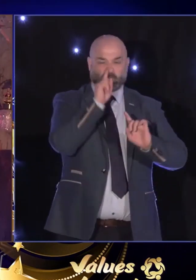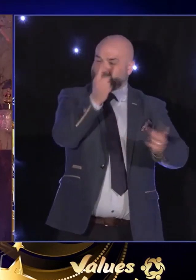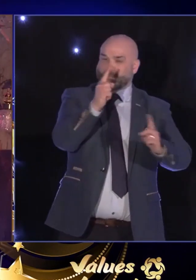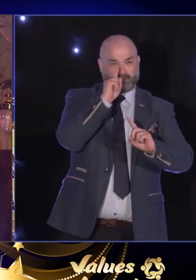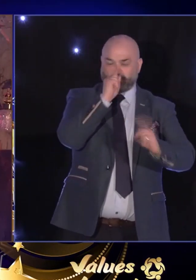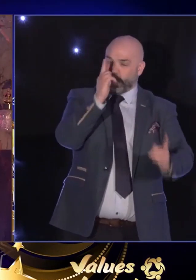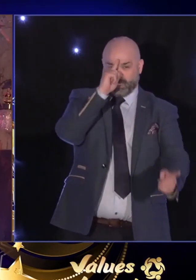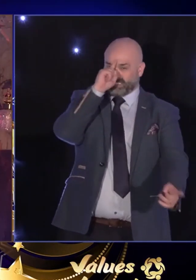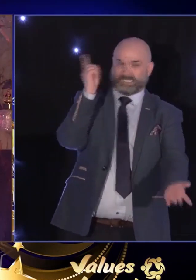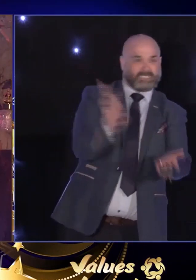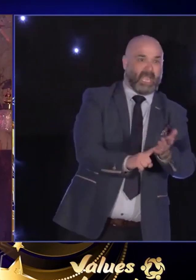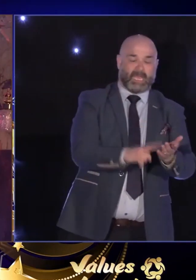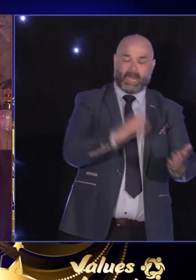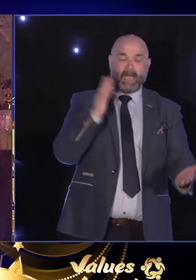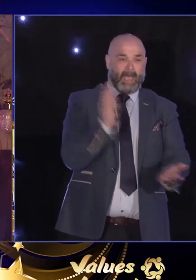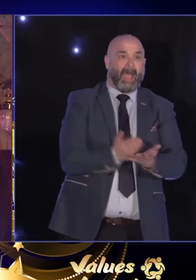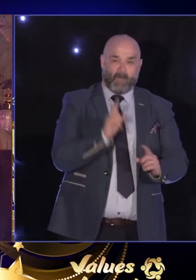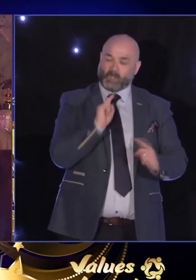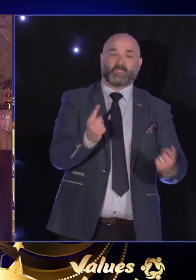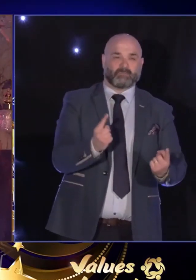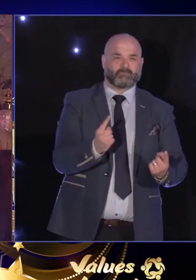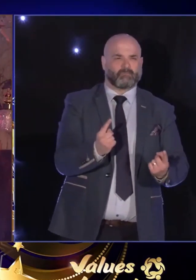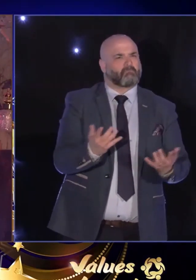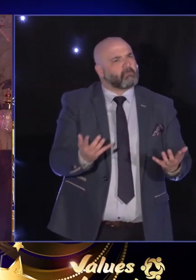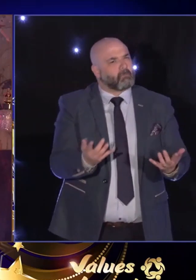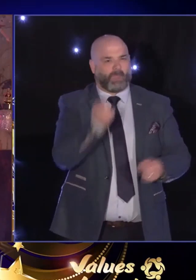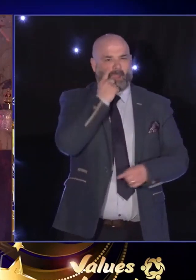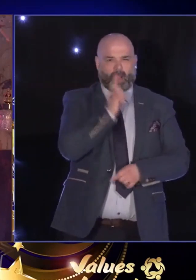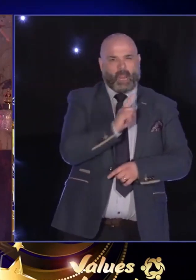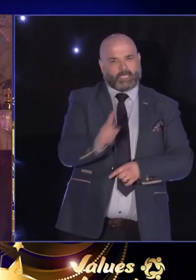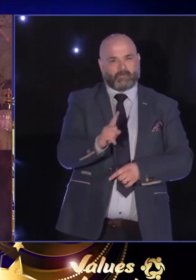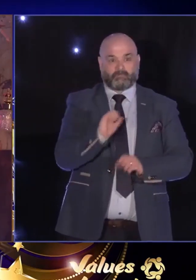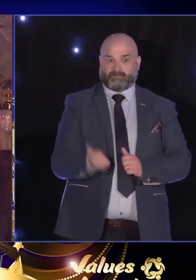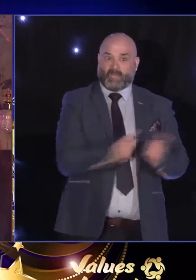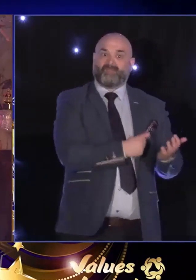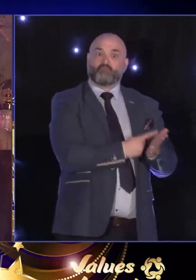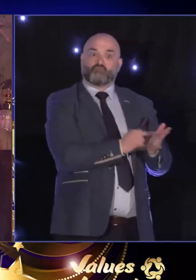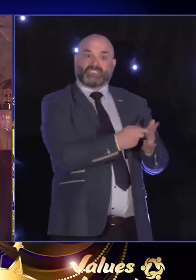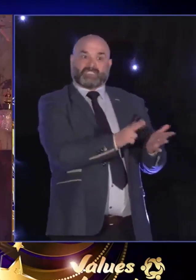we actually couldn't make a decision. You'll see what I mean later. I'll hand over to Rasheed.